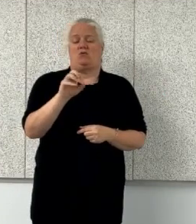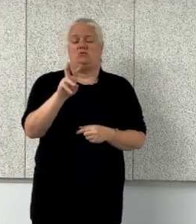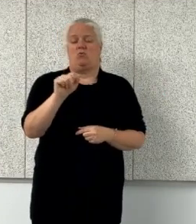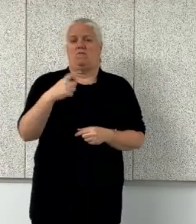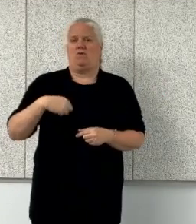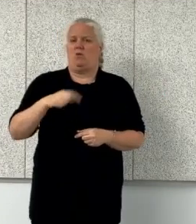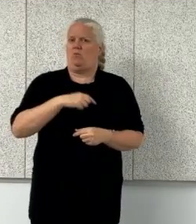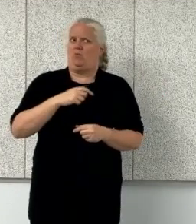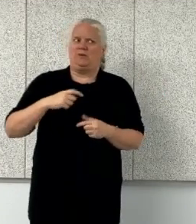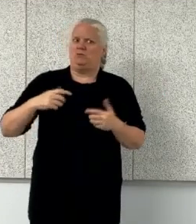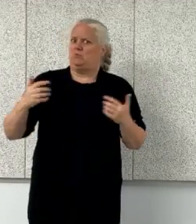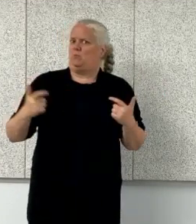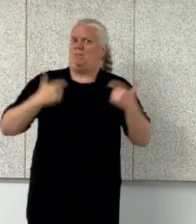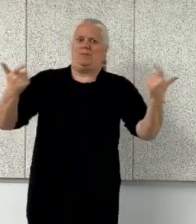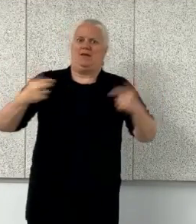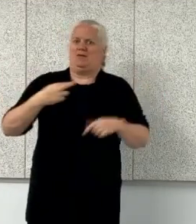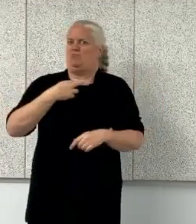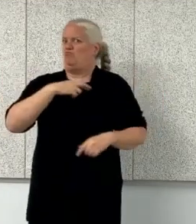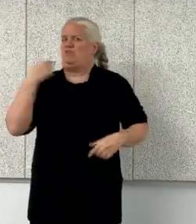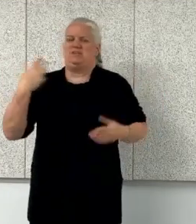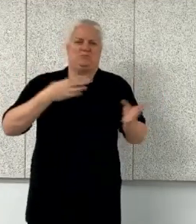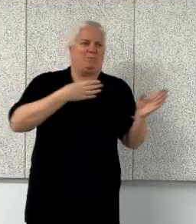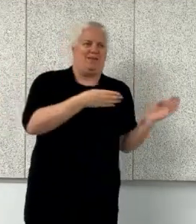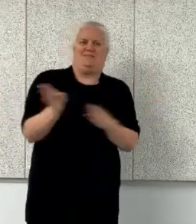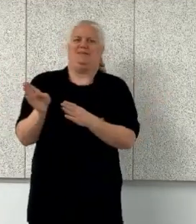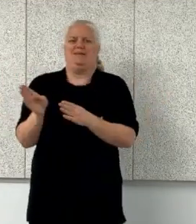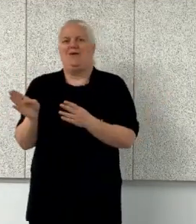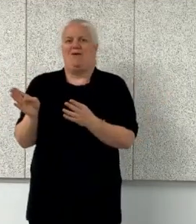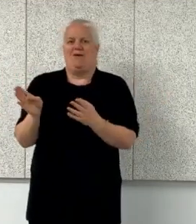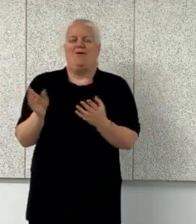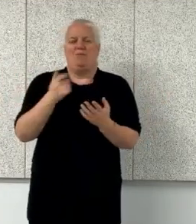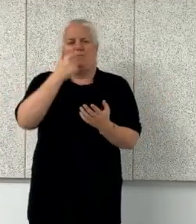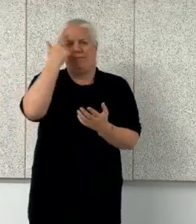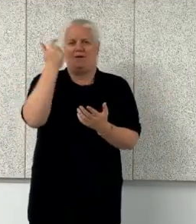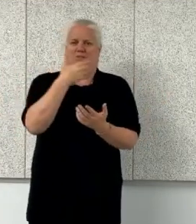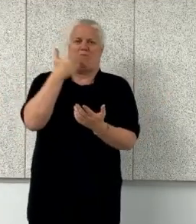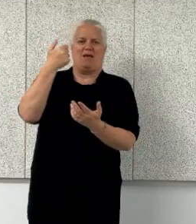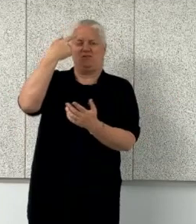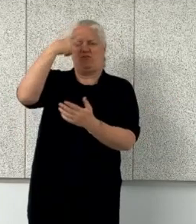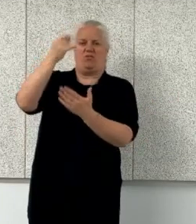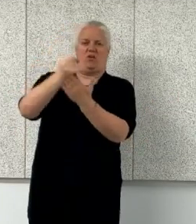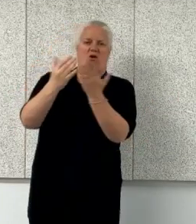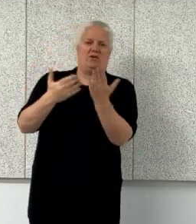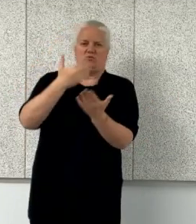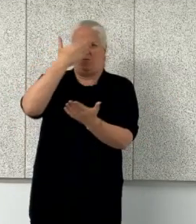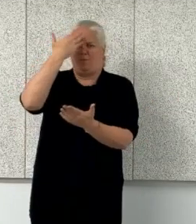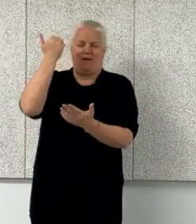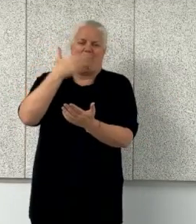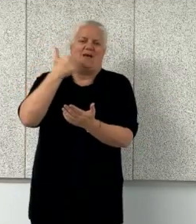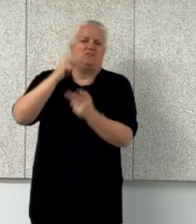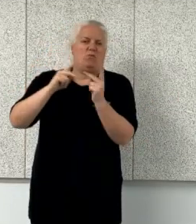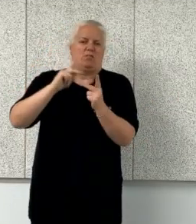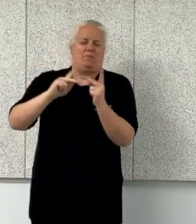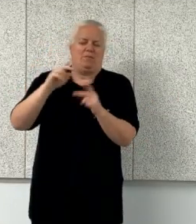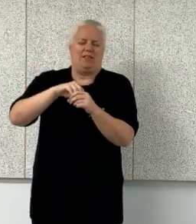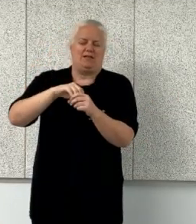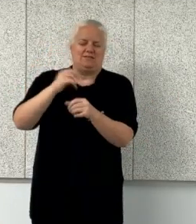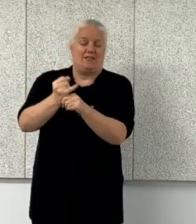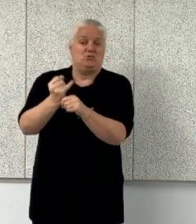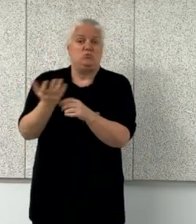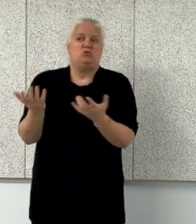like let's pivot because it is the best move for the artists and for the people inside of the institution. I don't